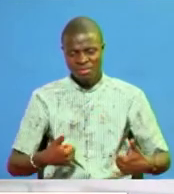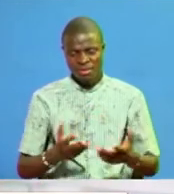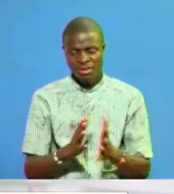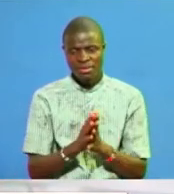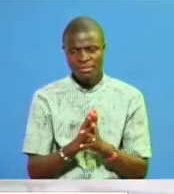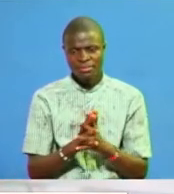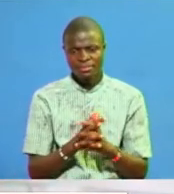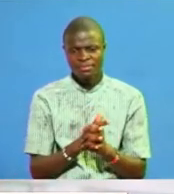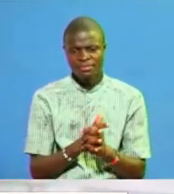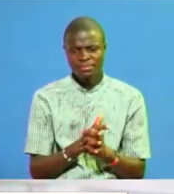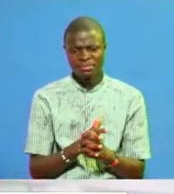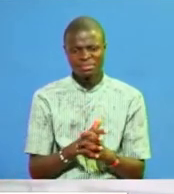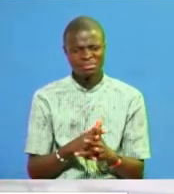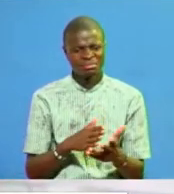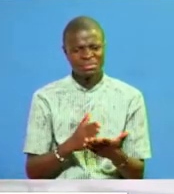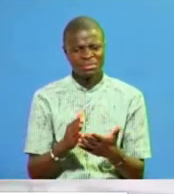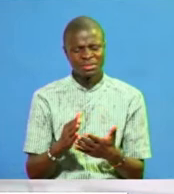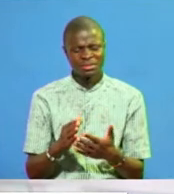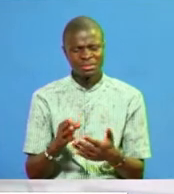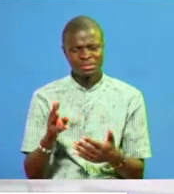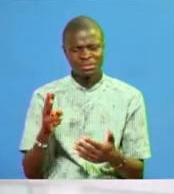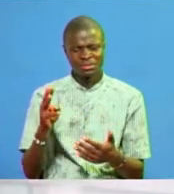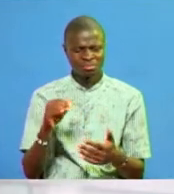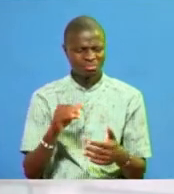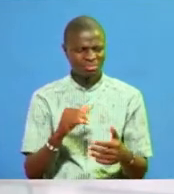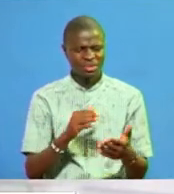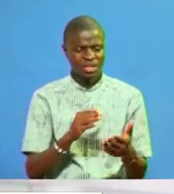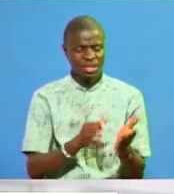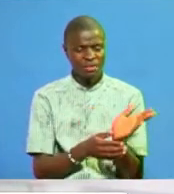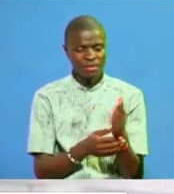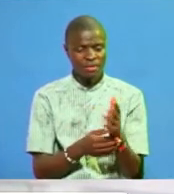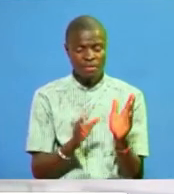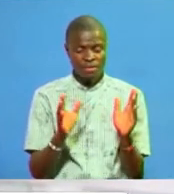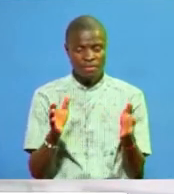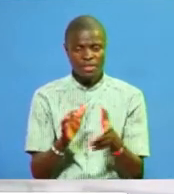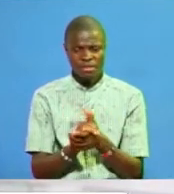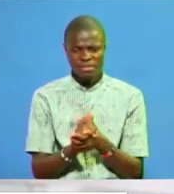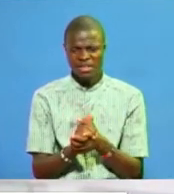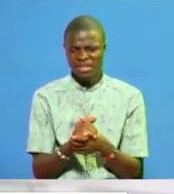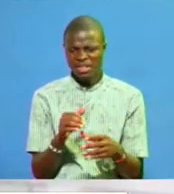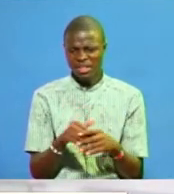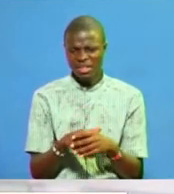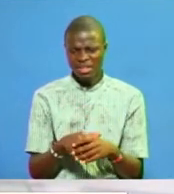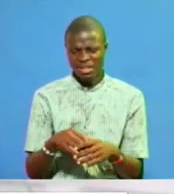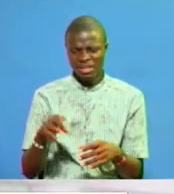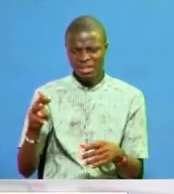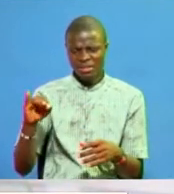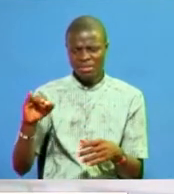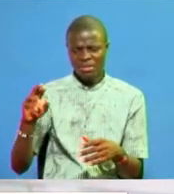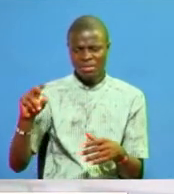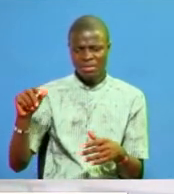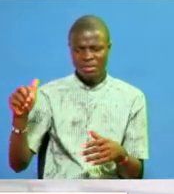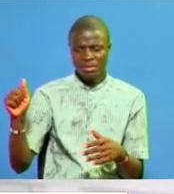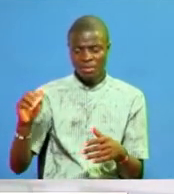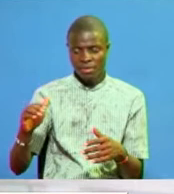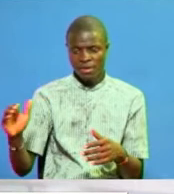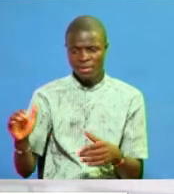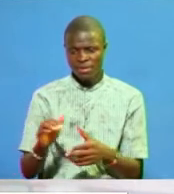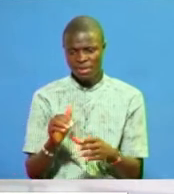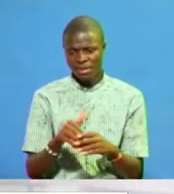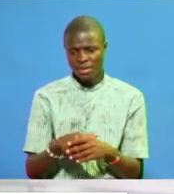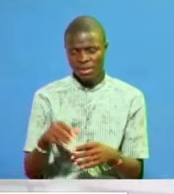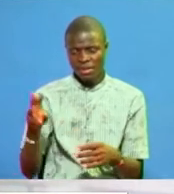report. Now elsewhere, Migori fishmongers have thanked the county government for establishing a fish market space at Marindi Market for